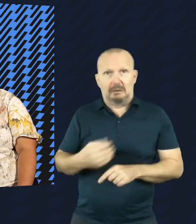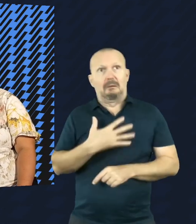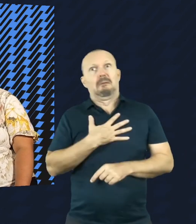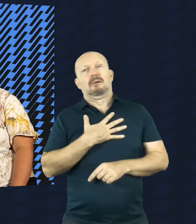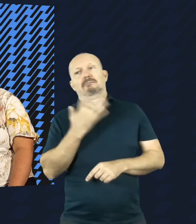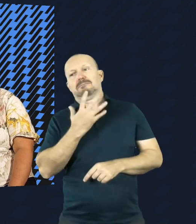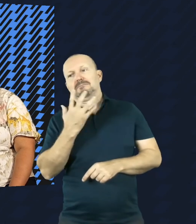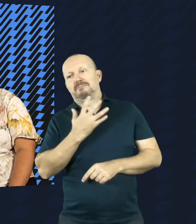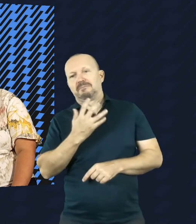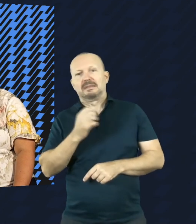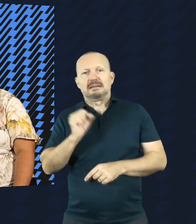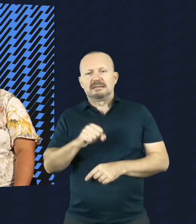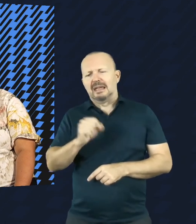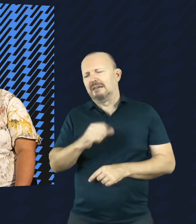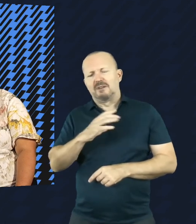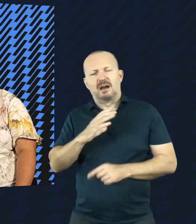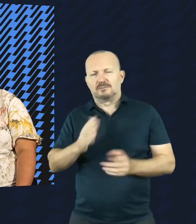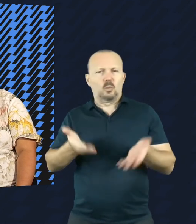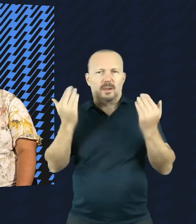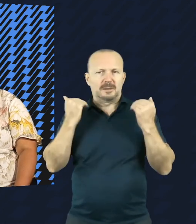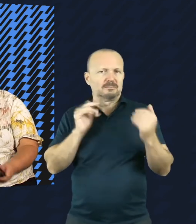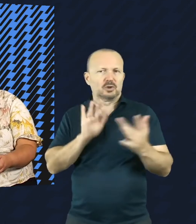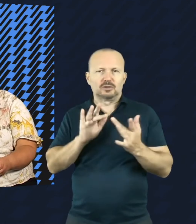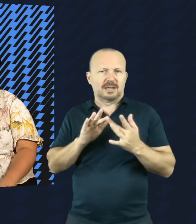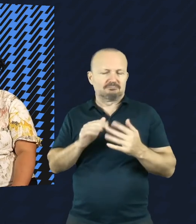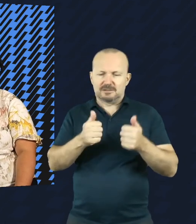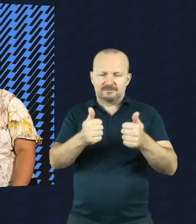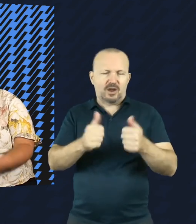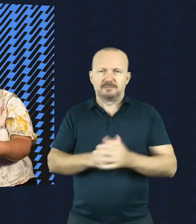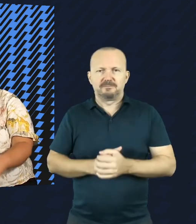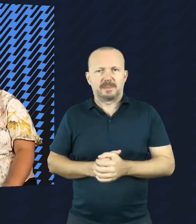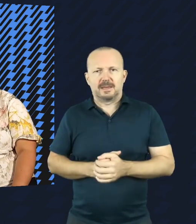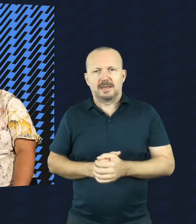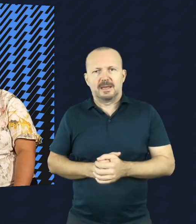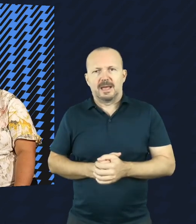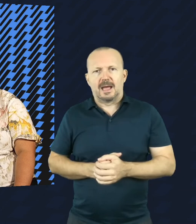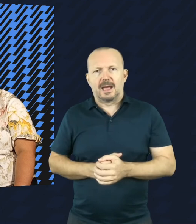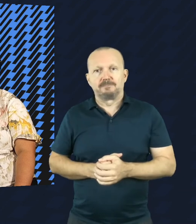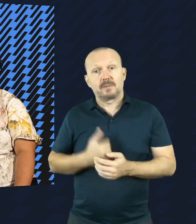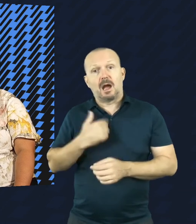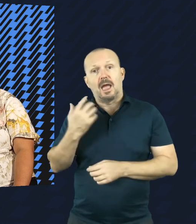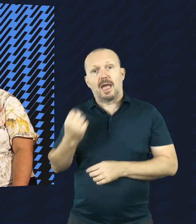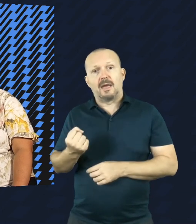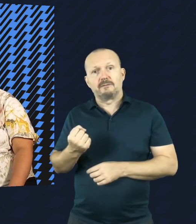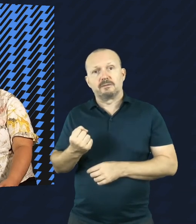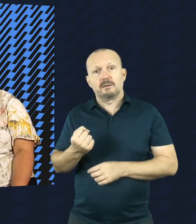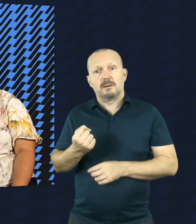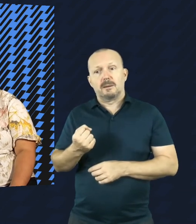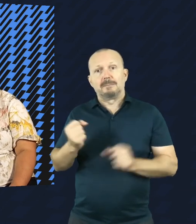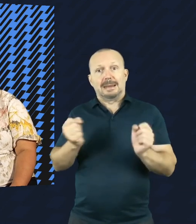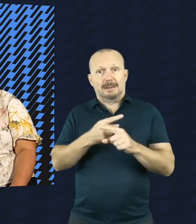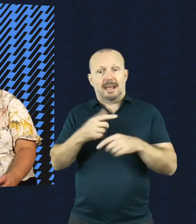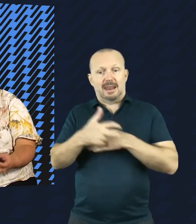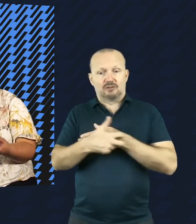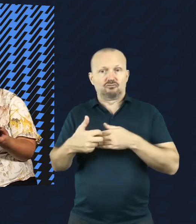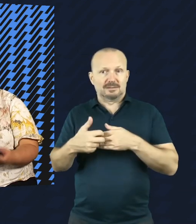Yeah, of course you can. No problems there. And I've got my email address, at least,